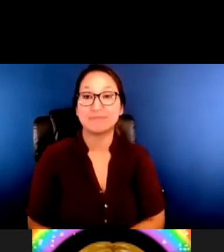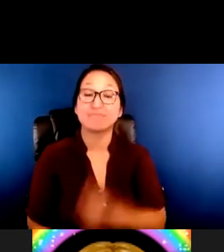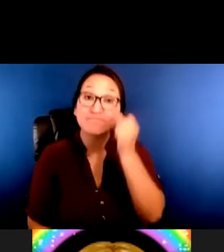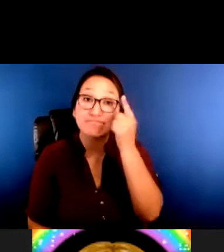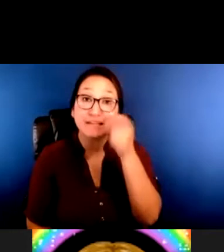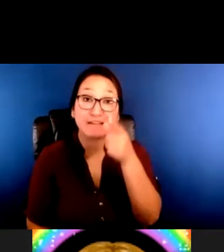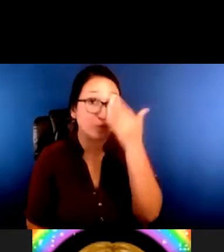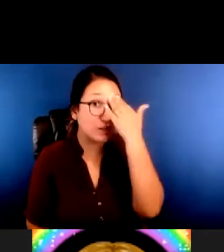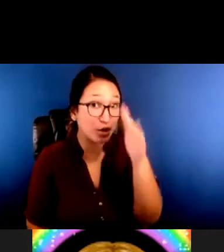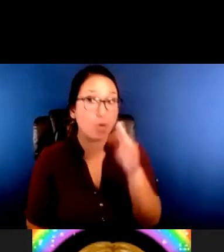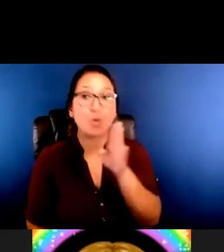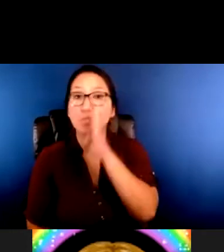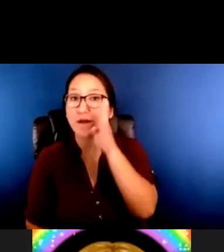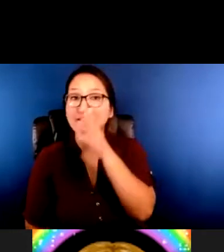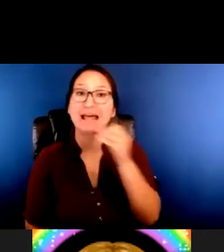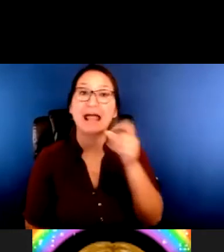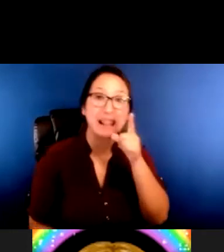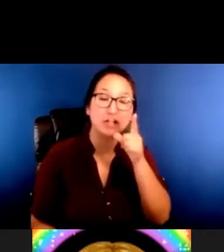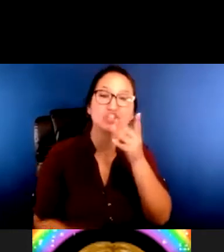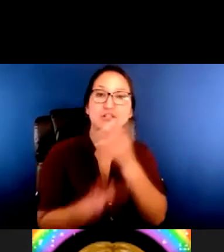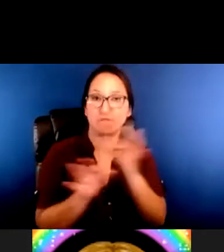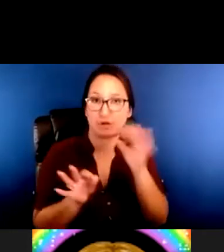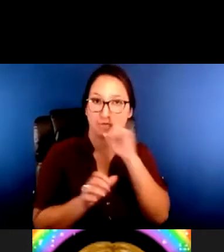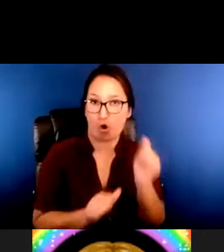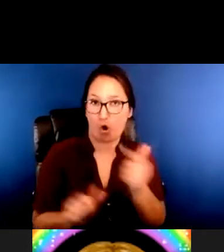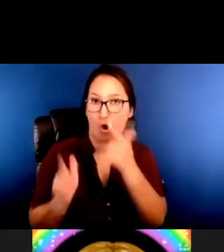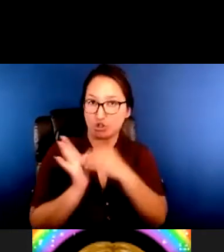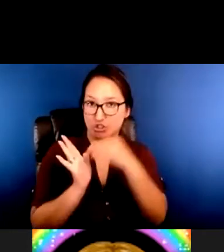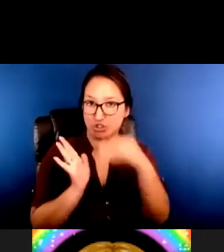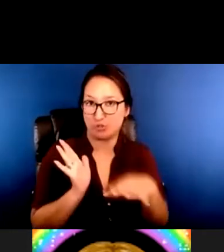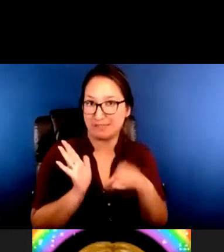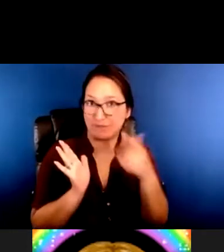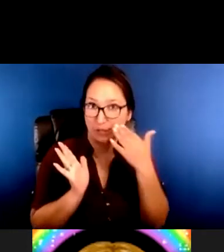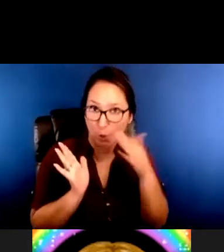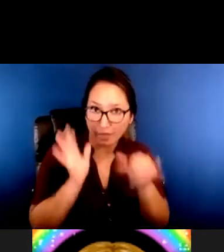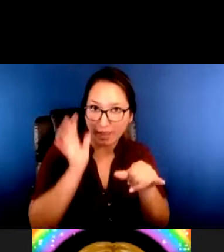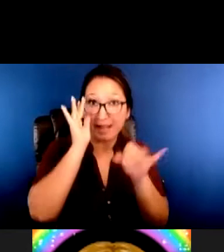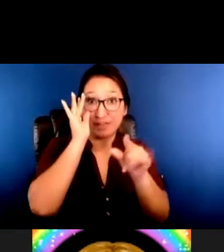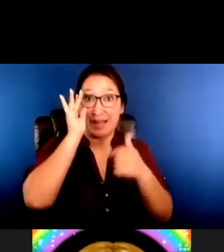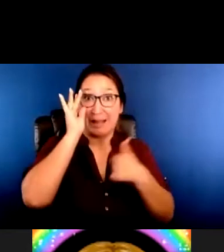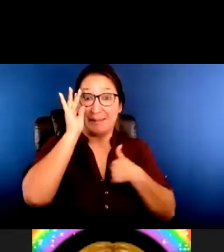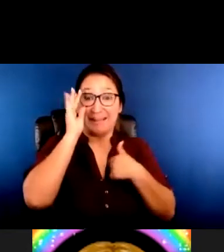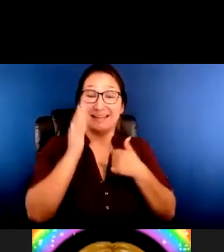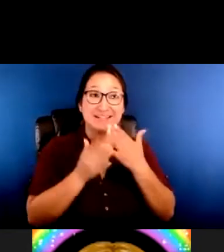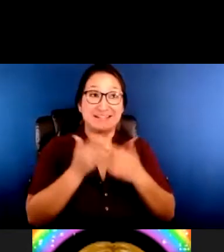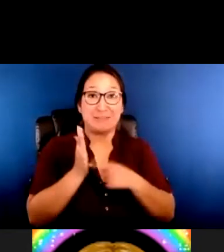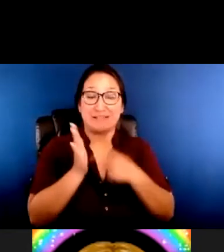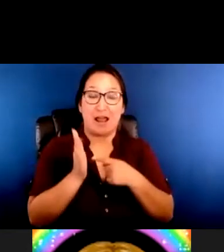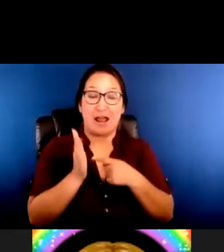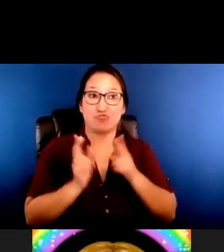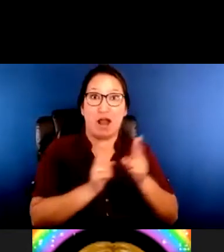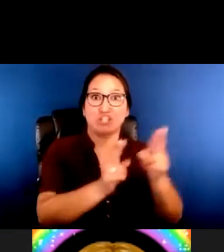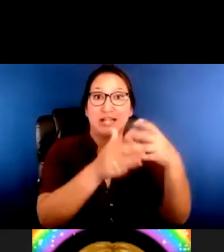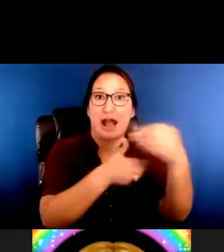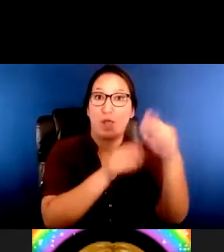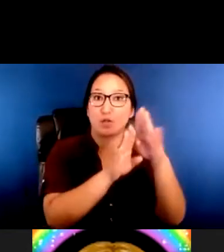lunch are free to all students. So if you're like me some mornings and you're rushing out the door and you need to just get them out the door and get to school,